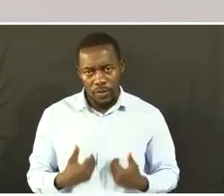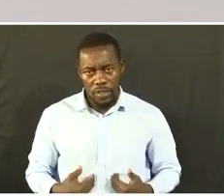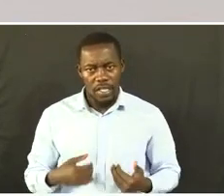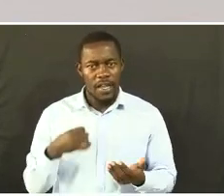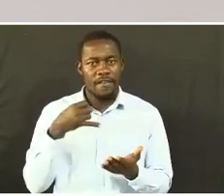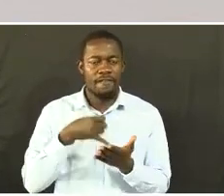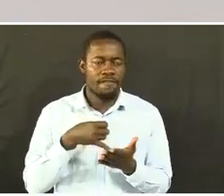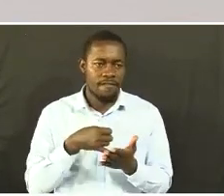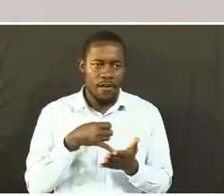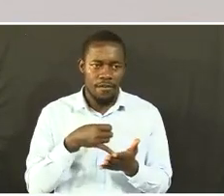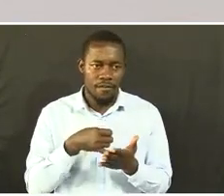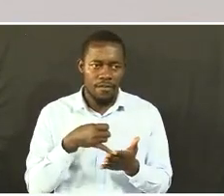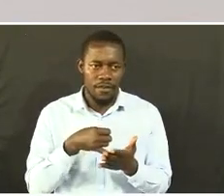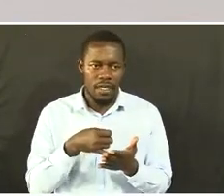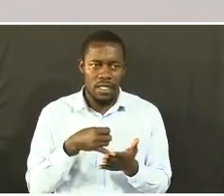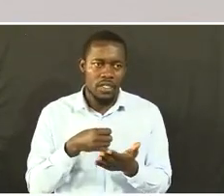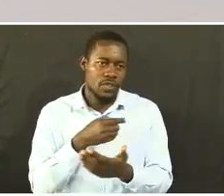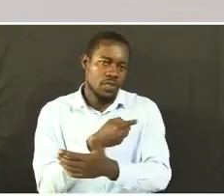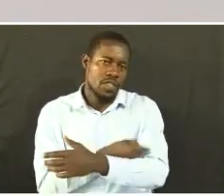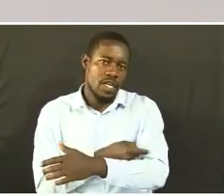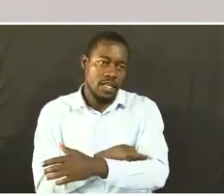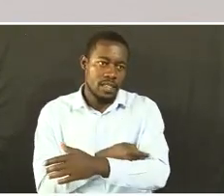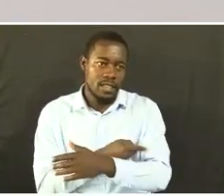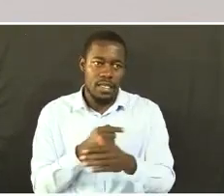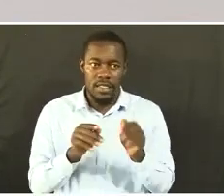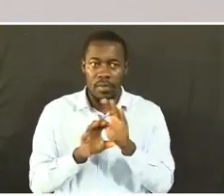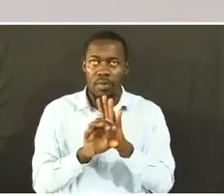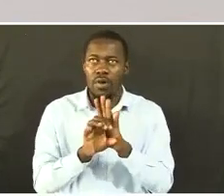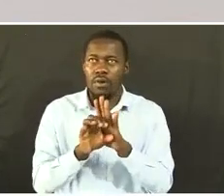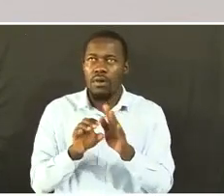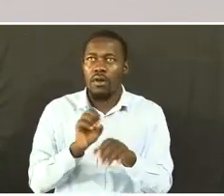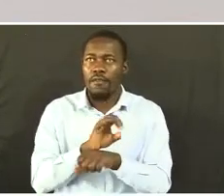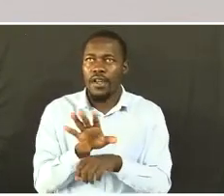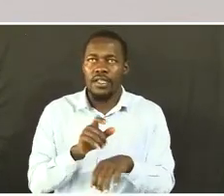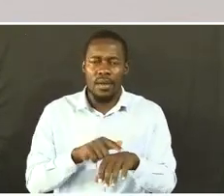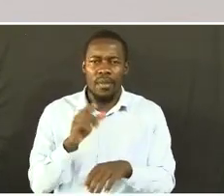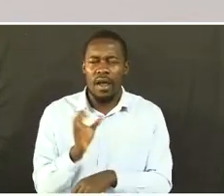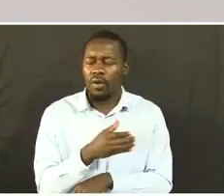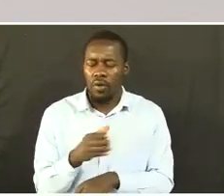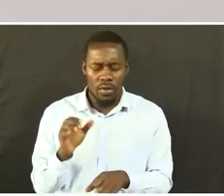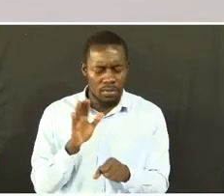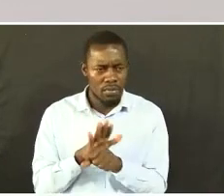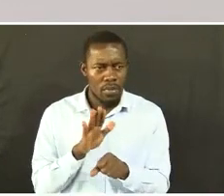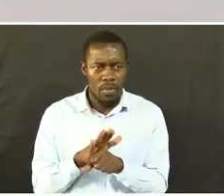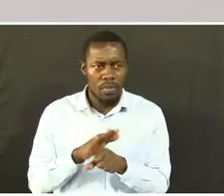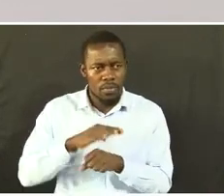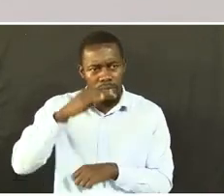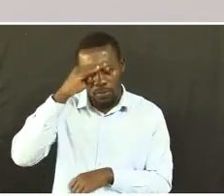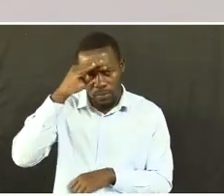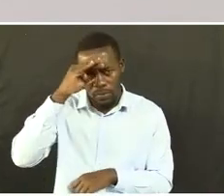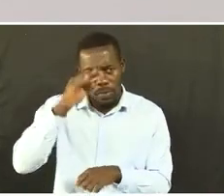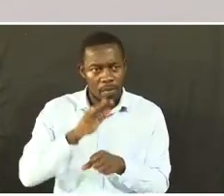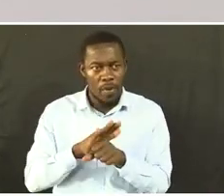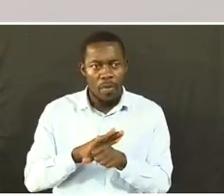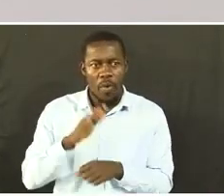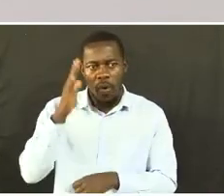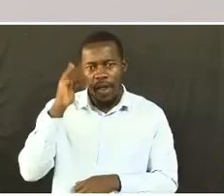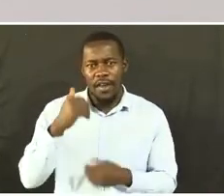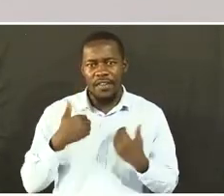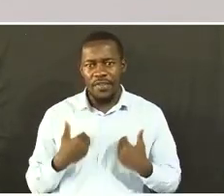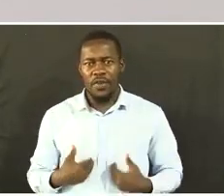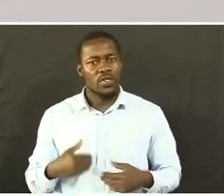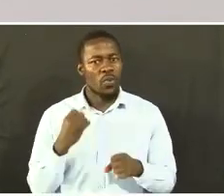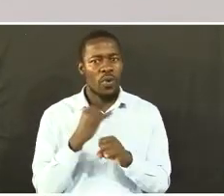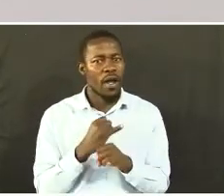almost see the evidence. There was so much alcohol drinking around. Another drug abuse, because people were not going to work, people were locked up. And